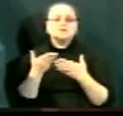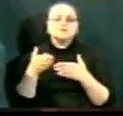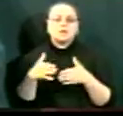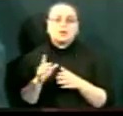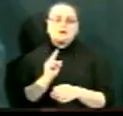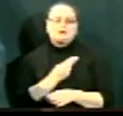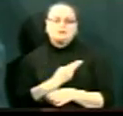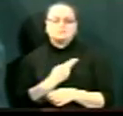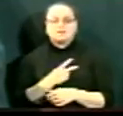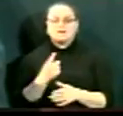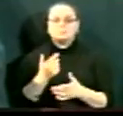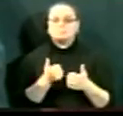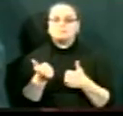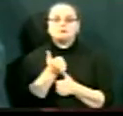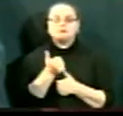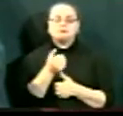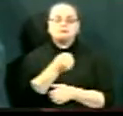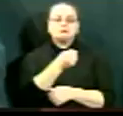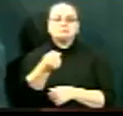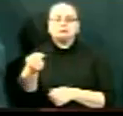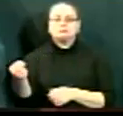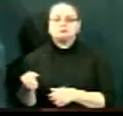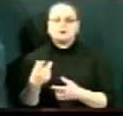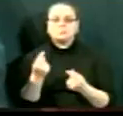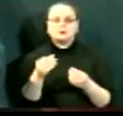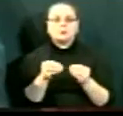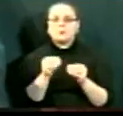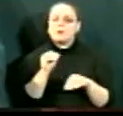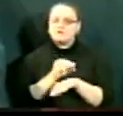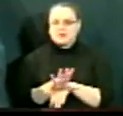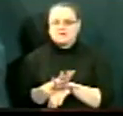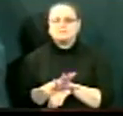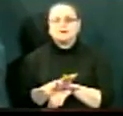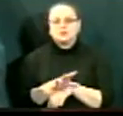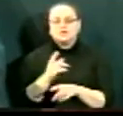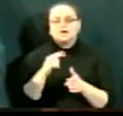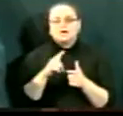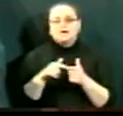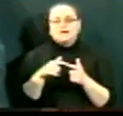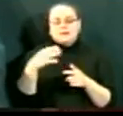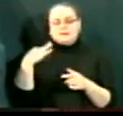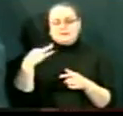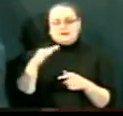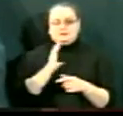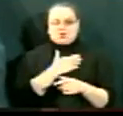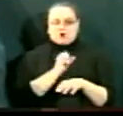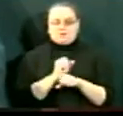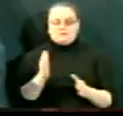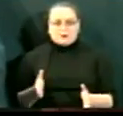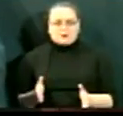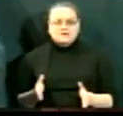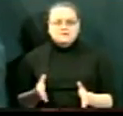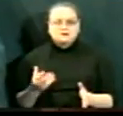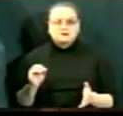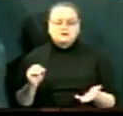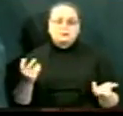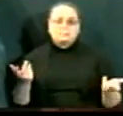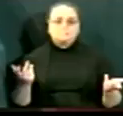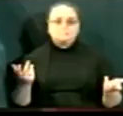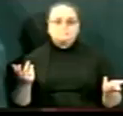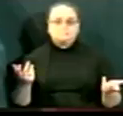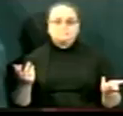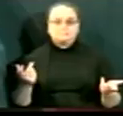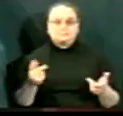kind of put administrative measures in place where we could do it more effectively and to the benefit of our employees. So,